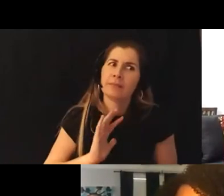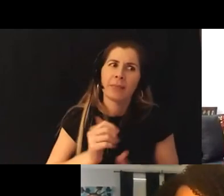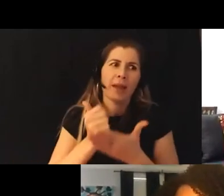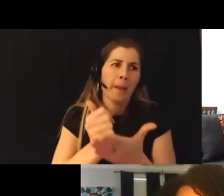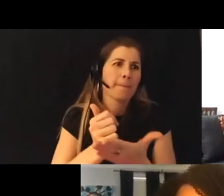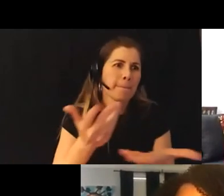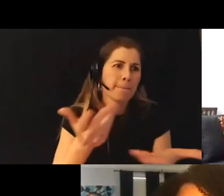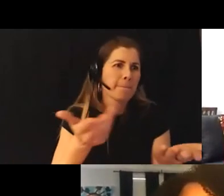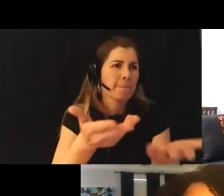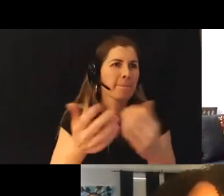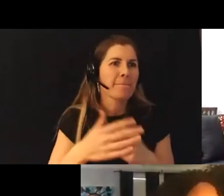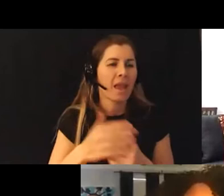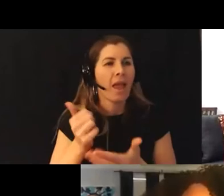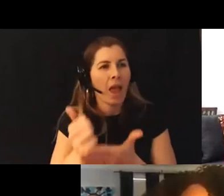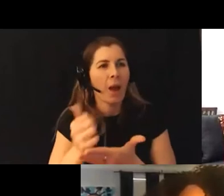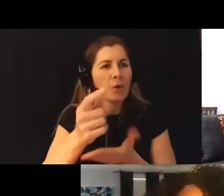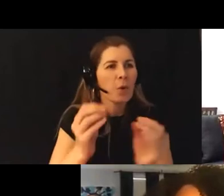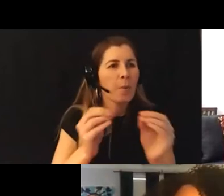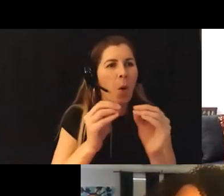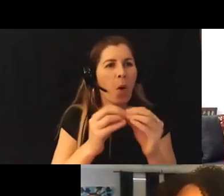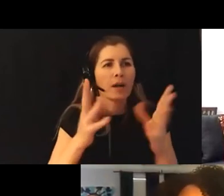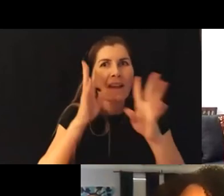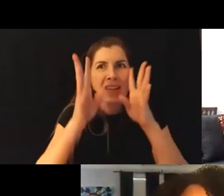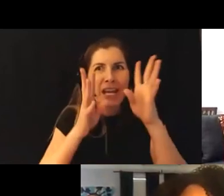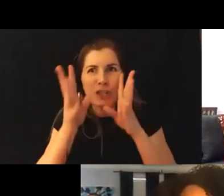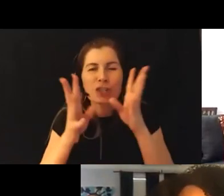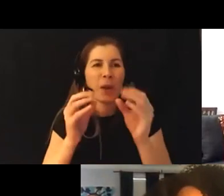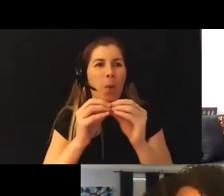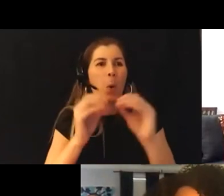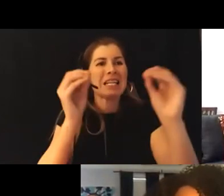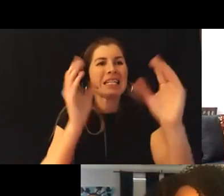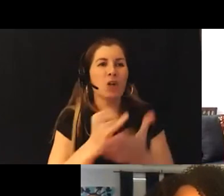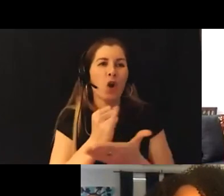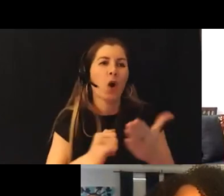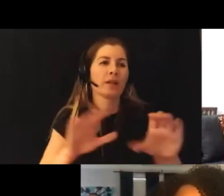support innovation and teaching artists practice right now.